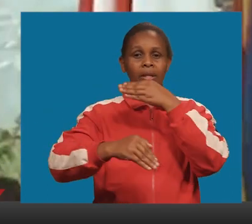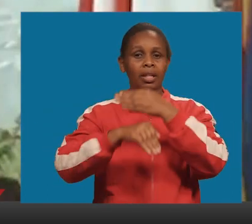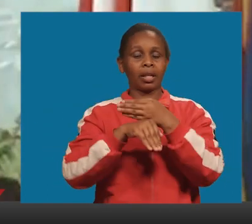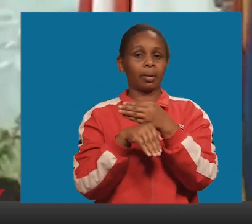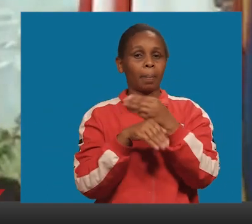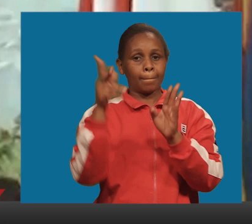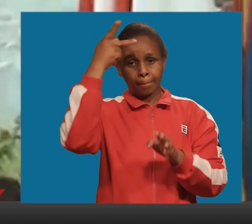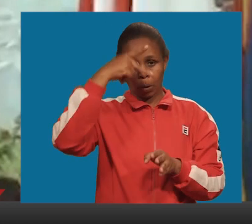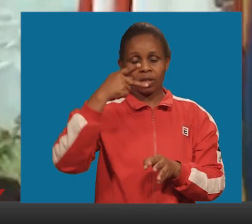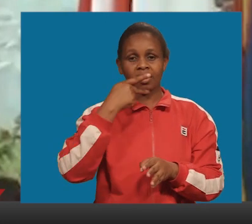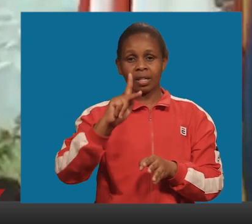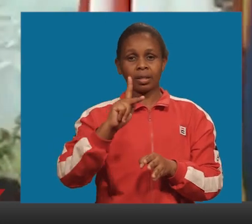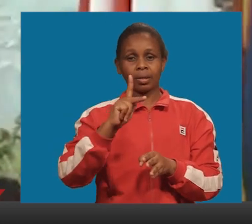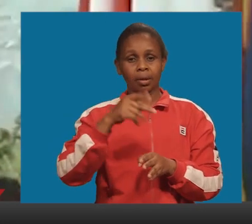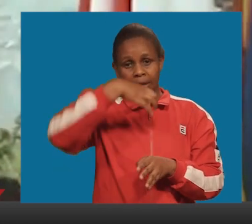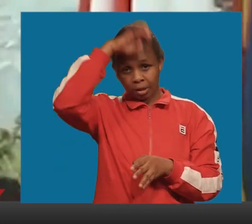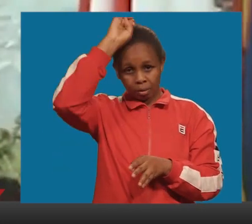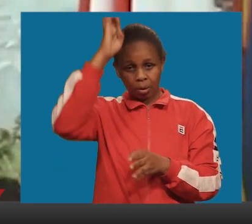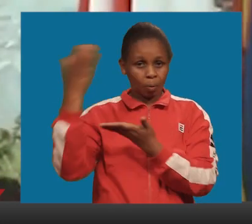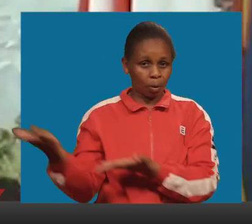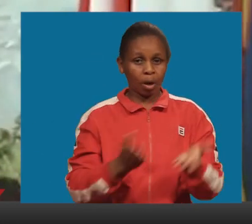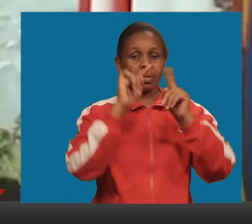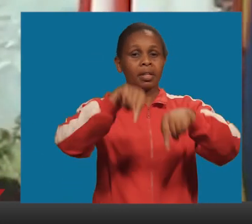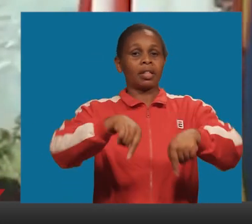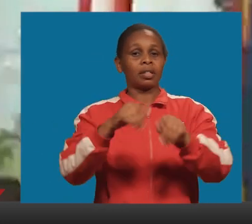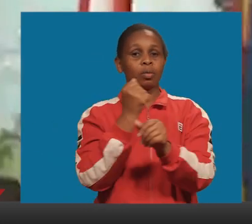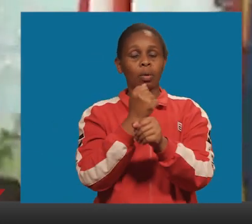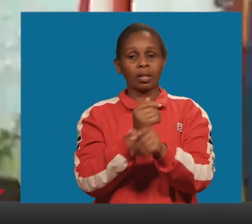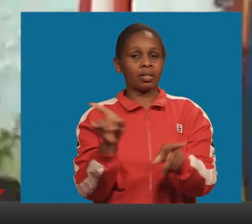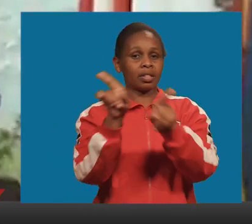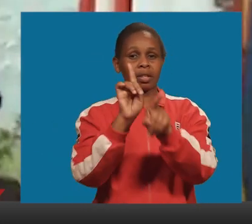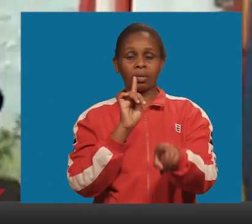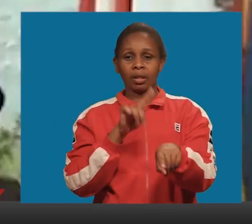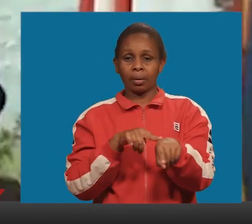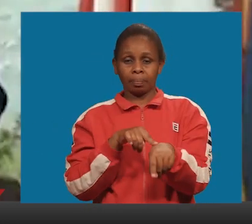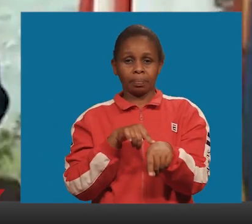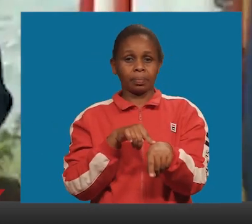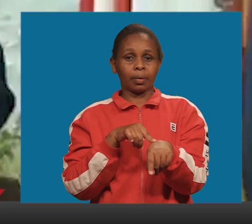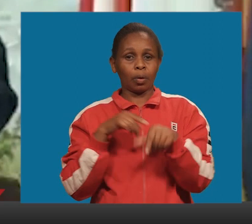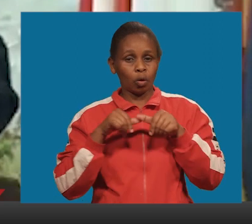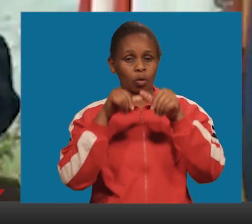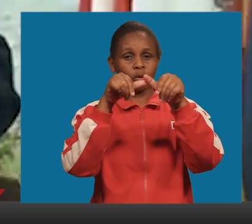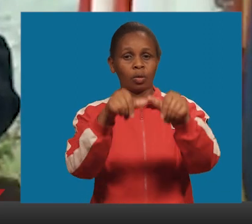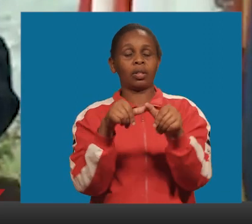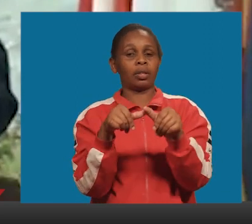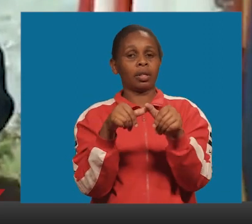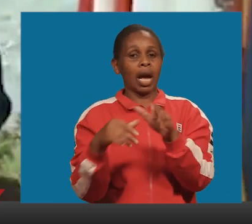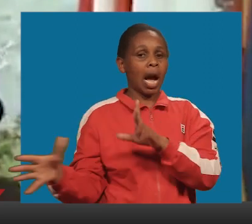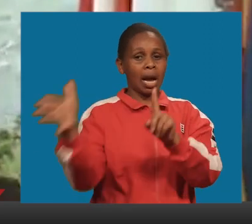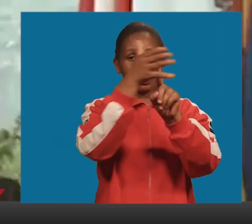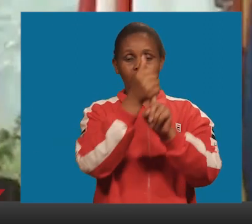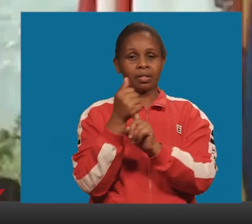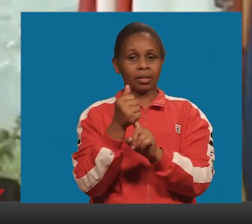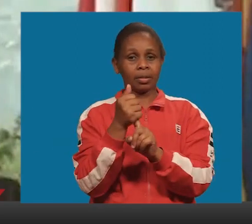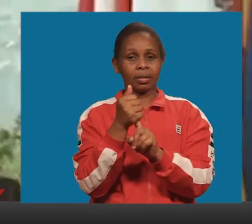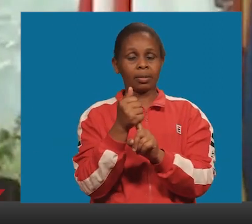policies. Ethiopia welcomes this initiative, understanding its complement the ongoing effort toward